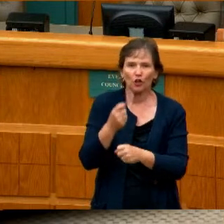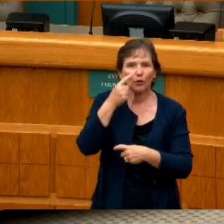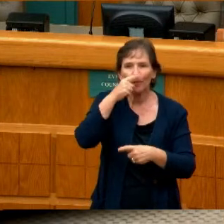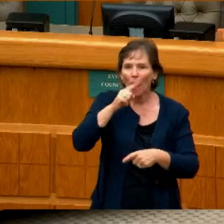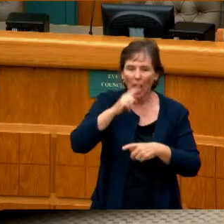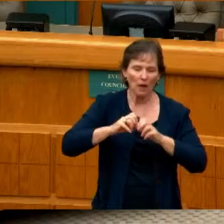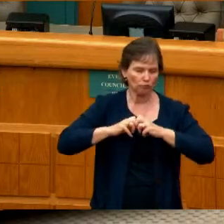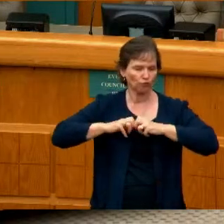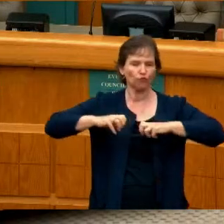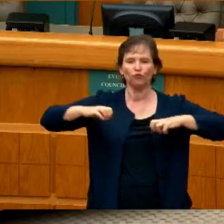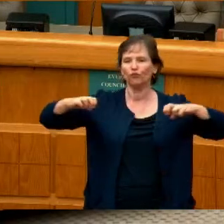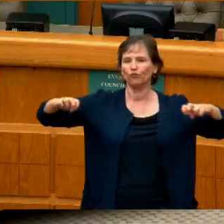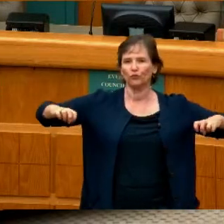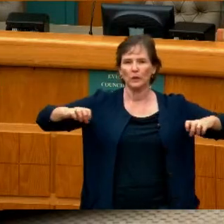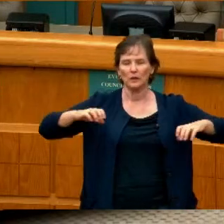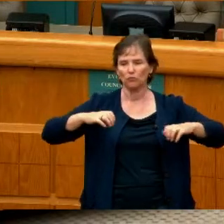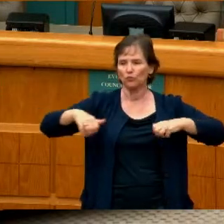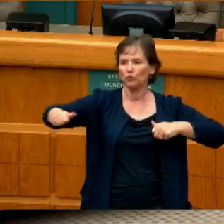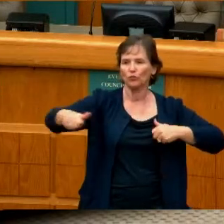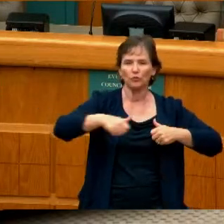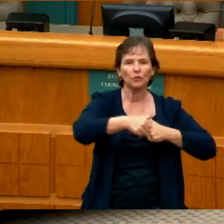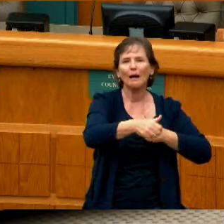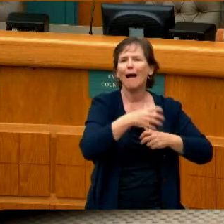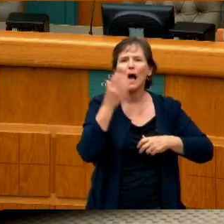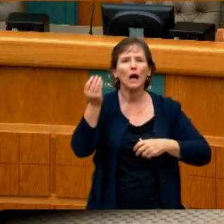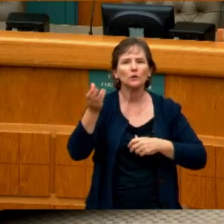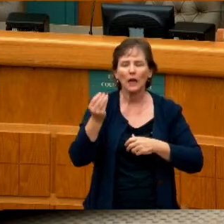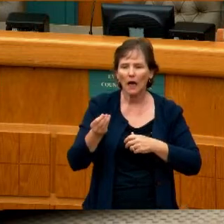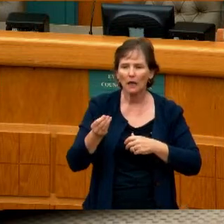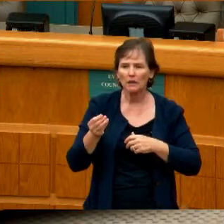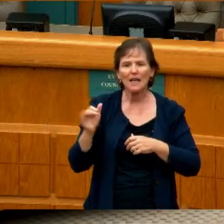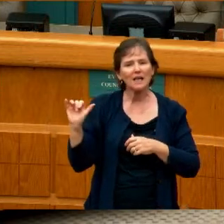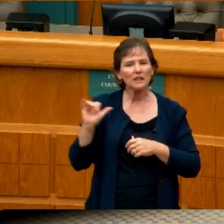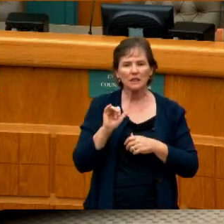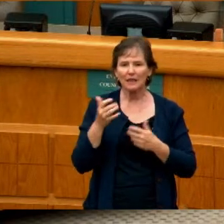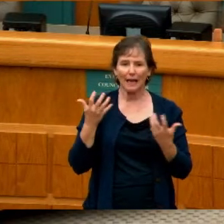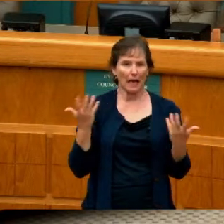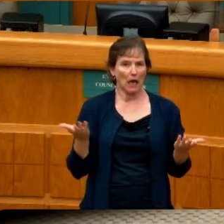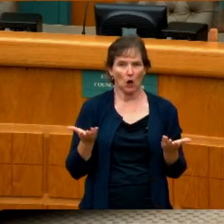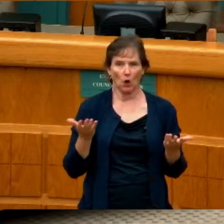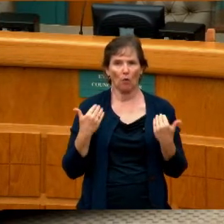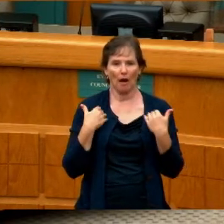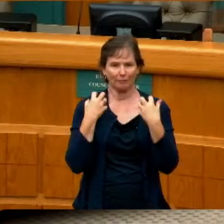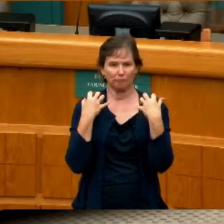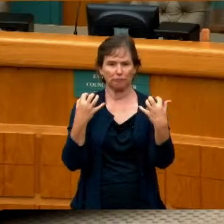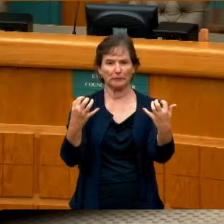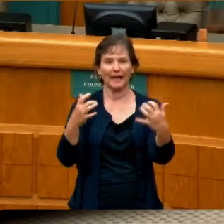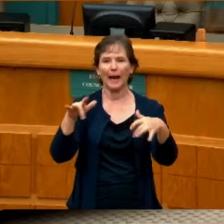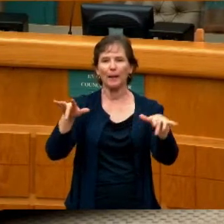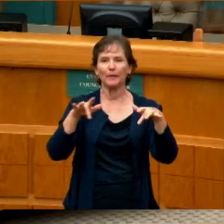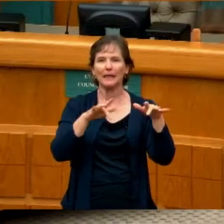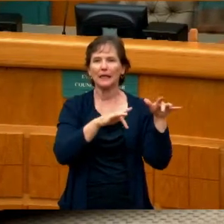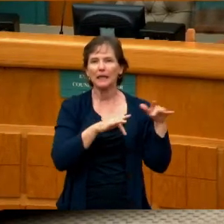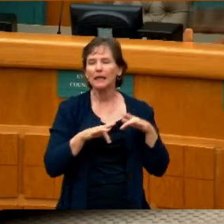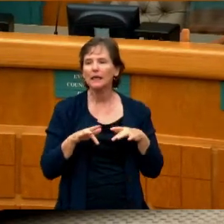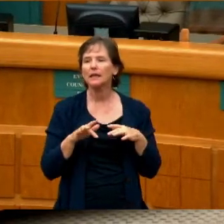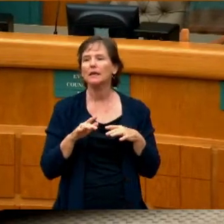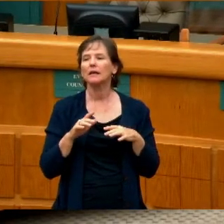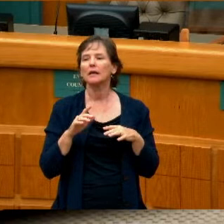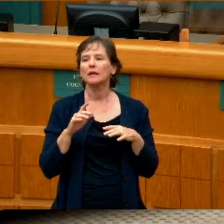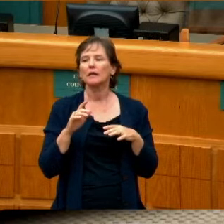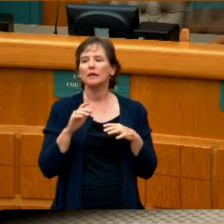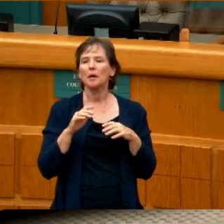one's going to mind this year to keep everybody alive. Move away from one another. Just like we have seats that are